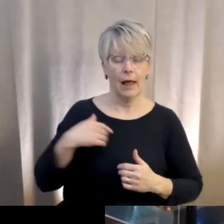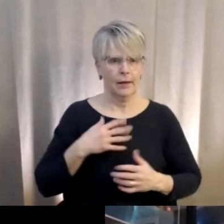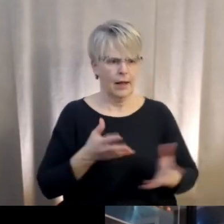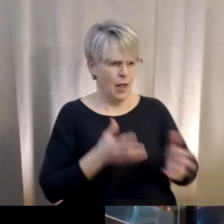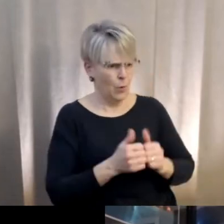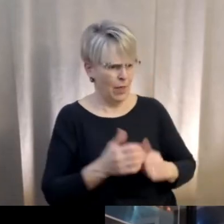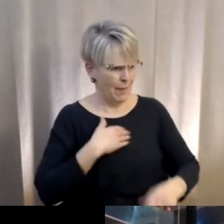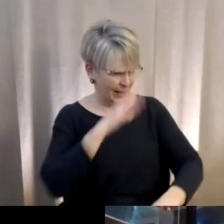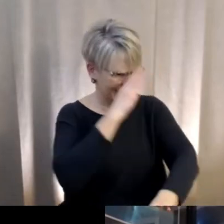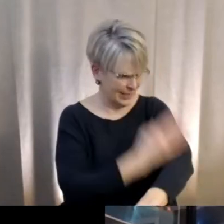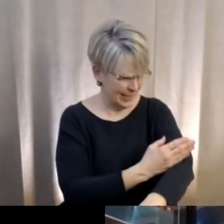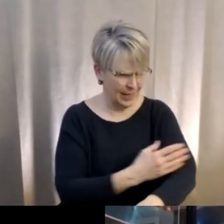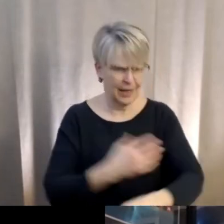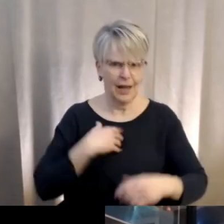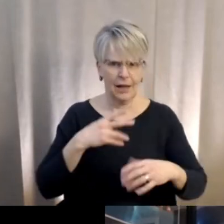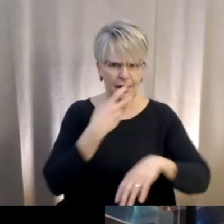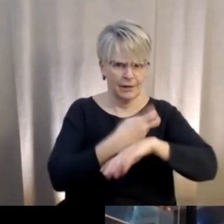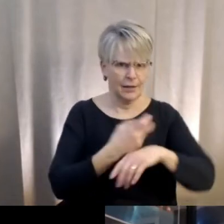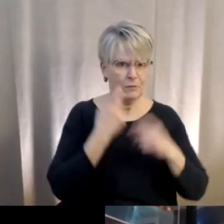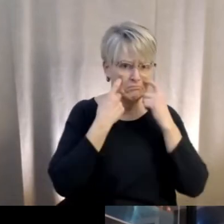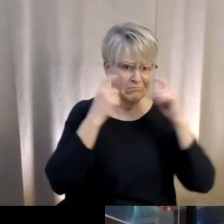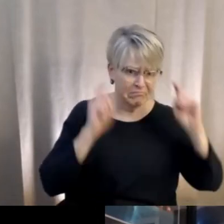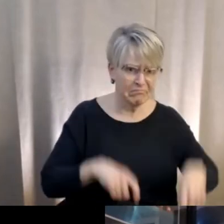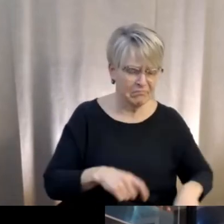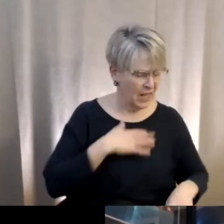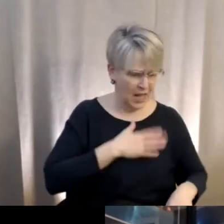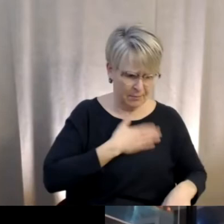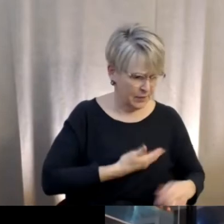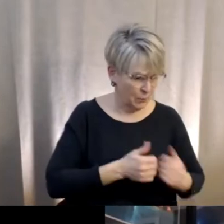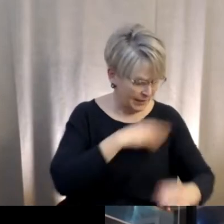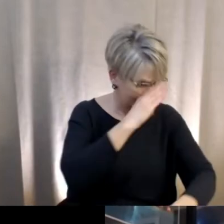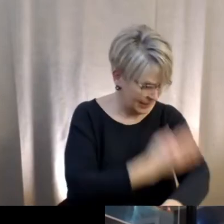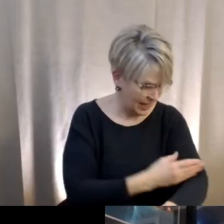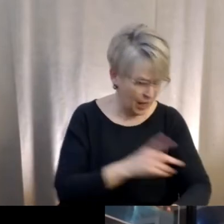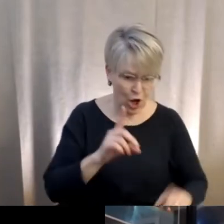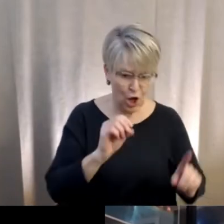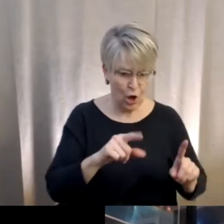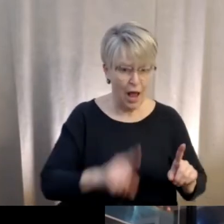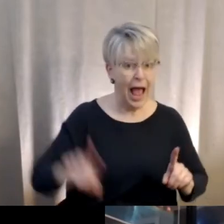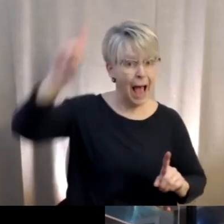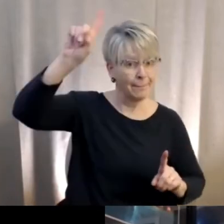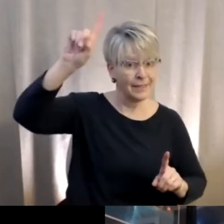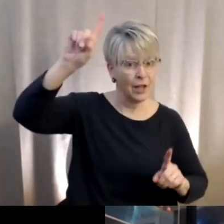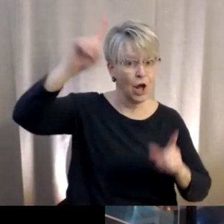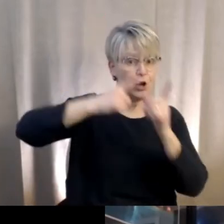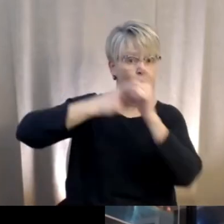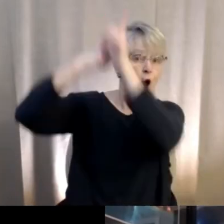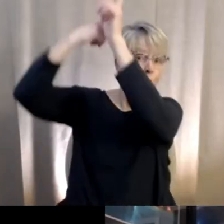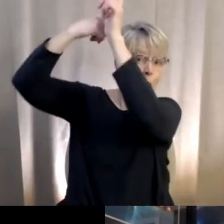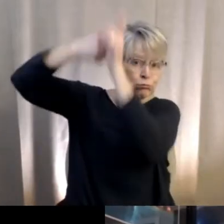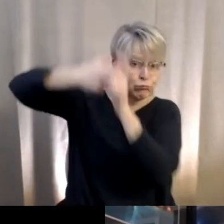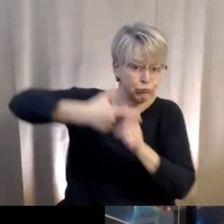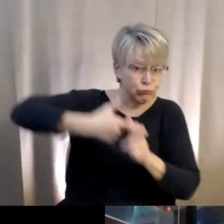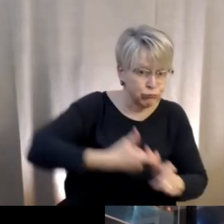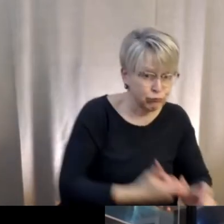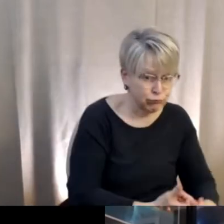broke down and I was lying on the ground crying, to be honest with you. And the dog was upstairs and ran downstairs and laid beside me. This is a dog